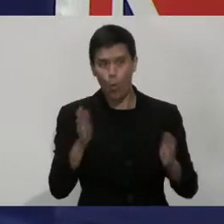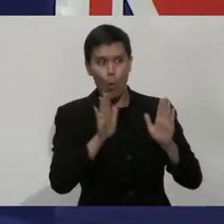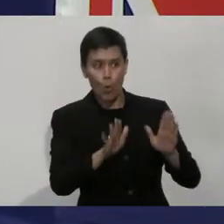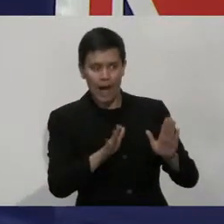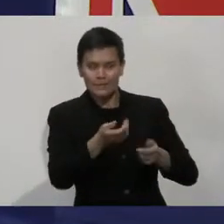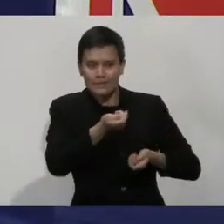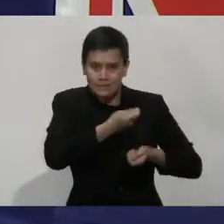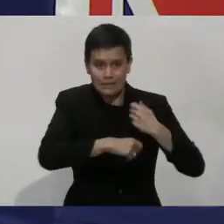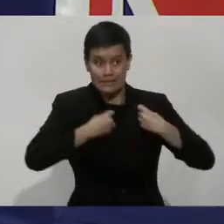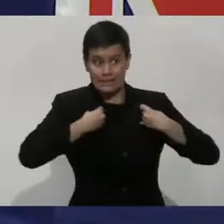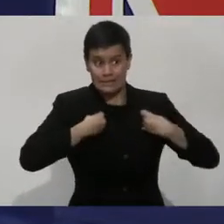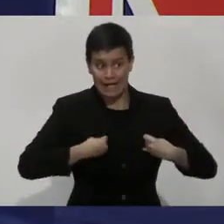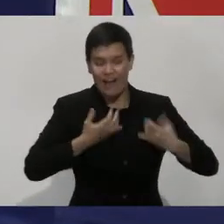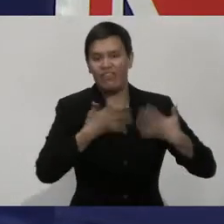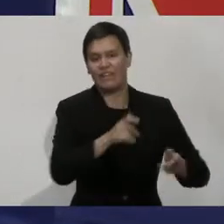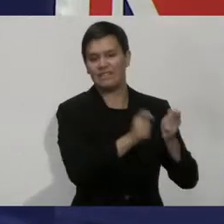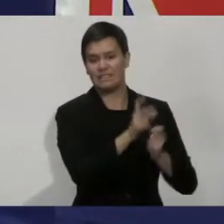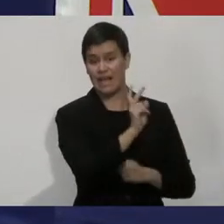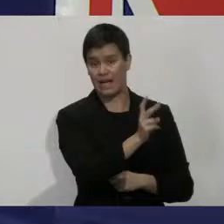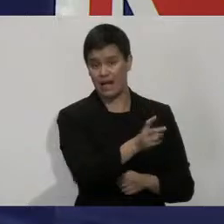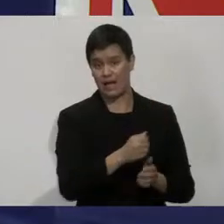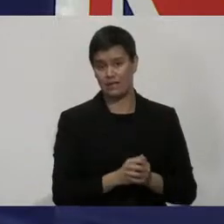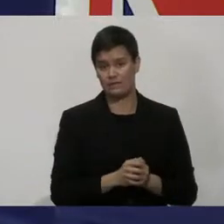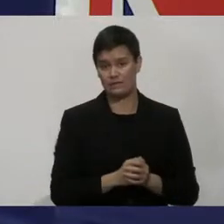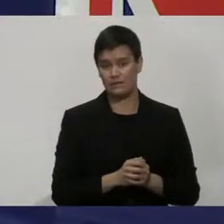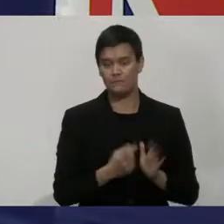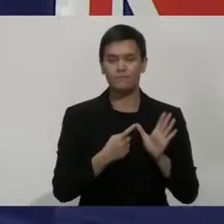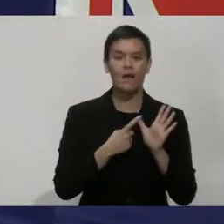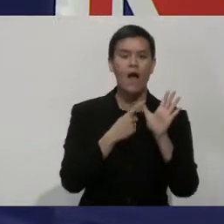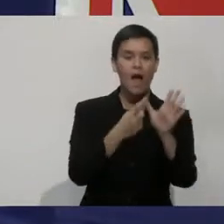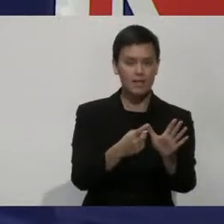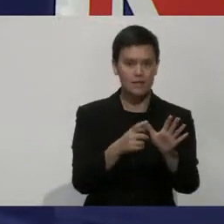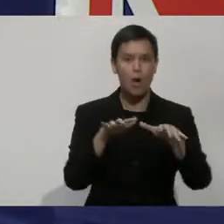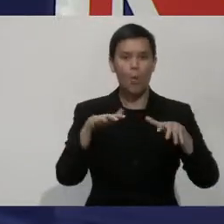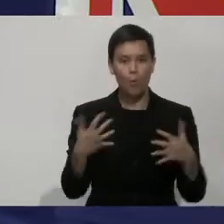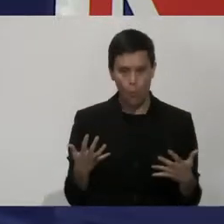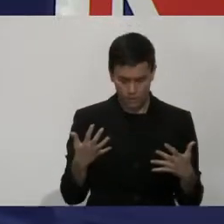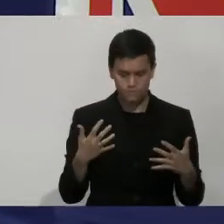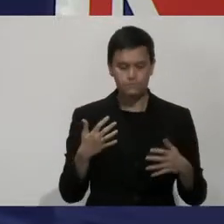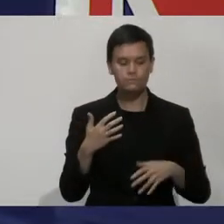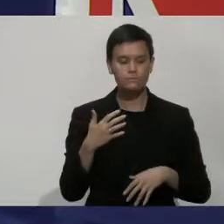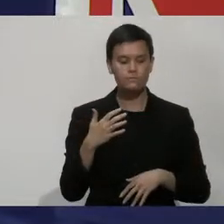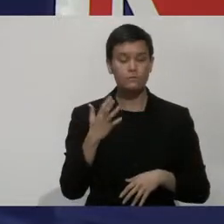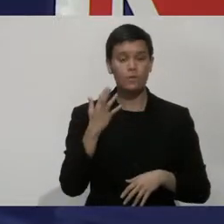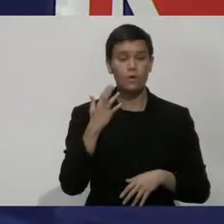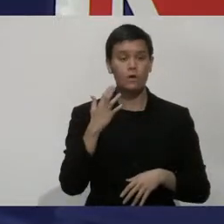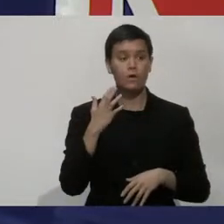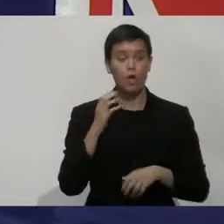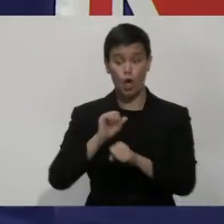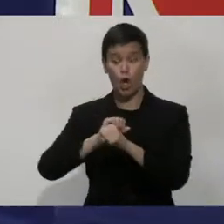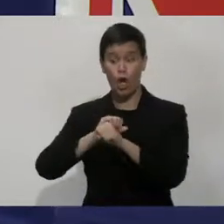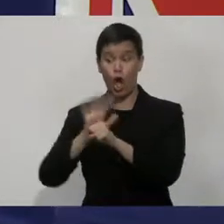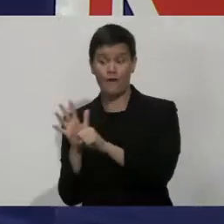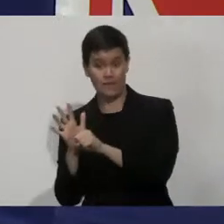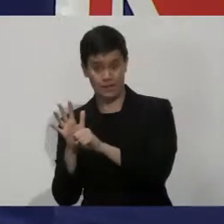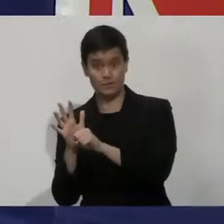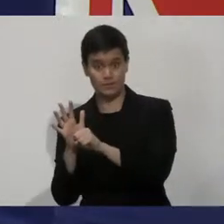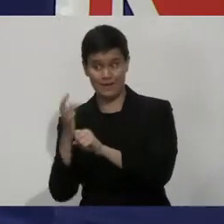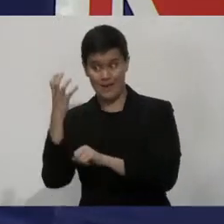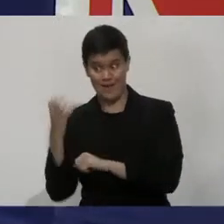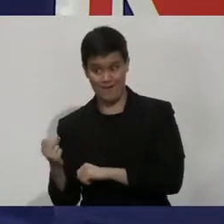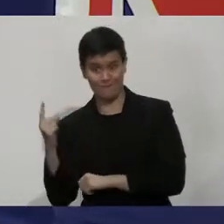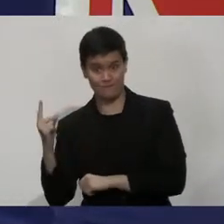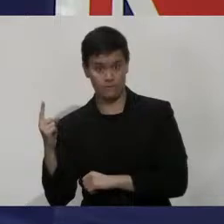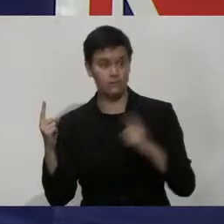contacts to be at the point where it's between 3 and 5 days after their first exposure to when the person may have